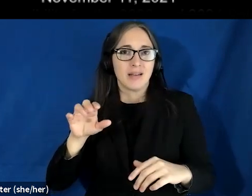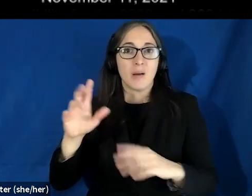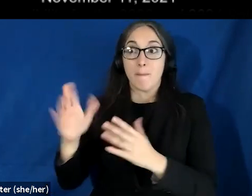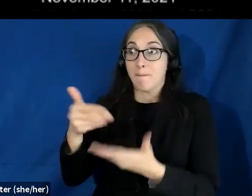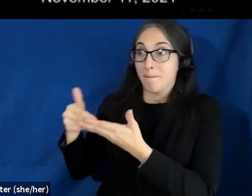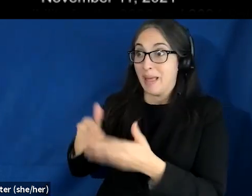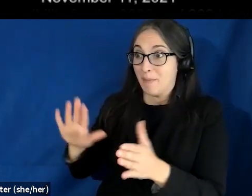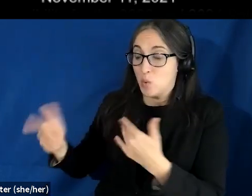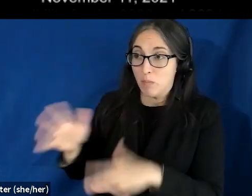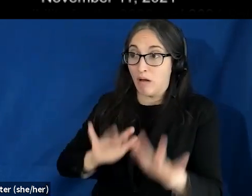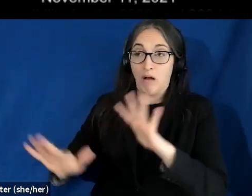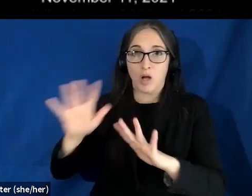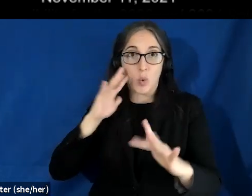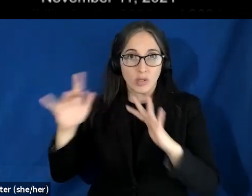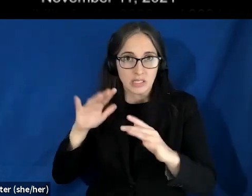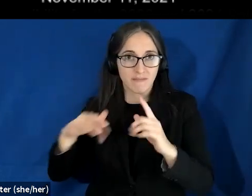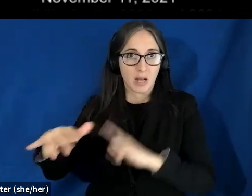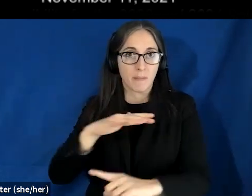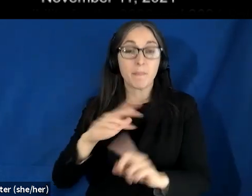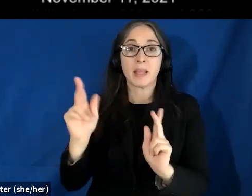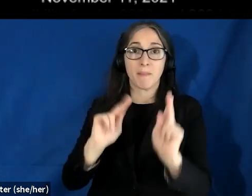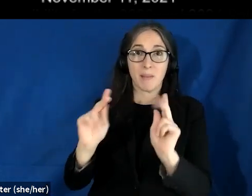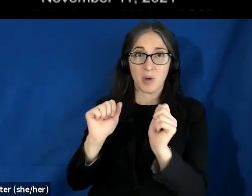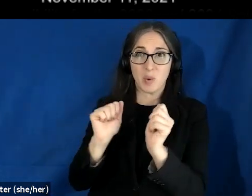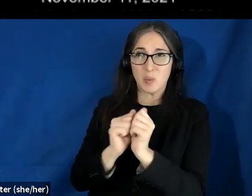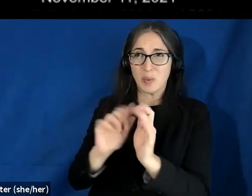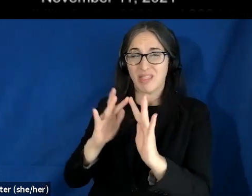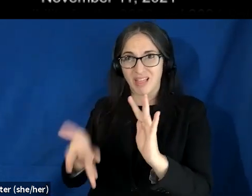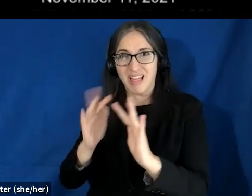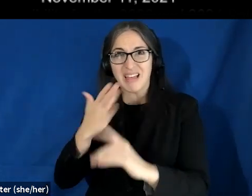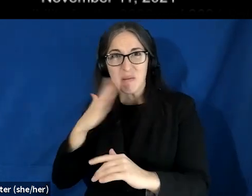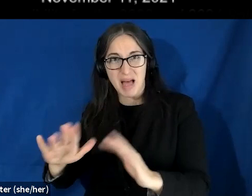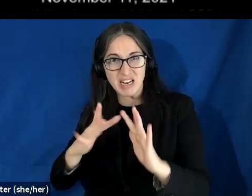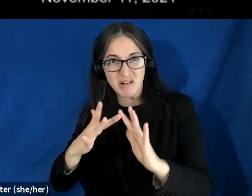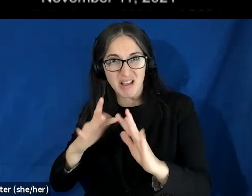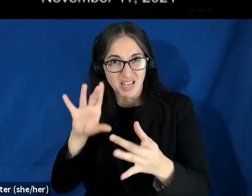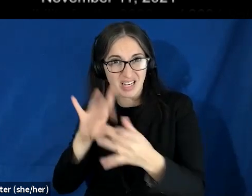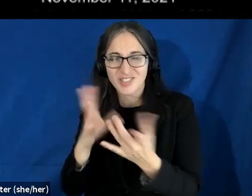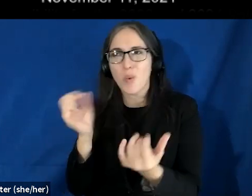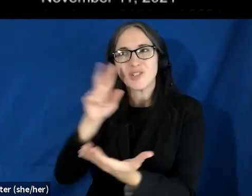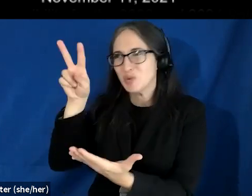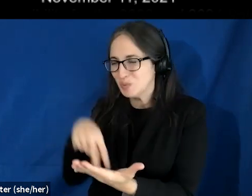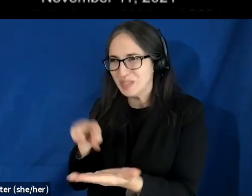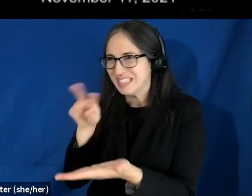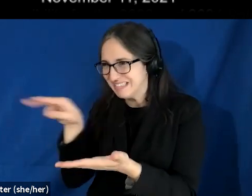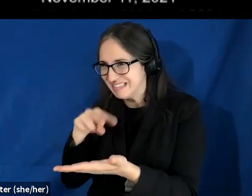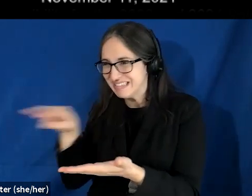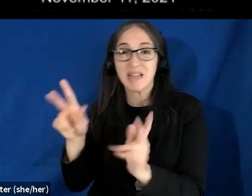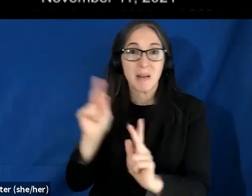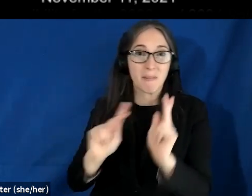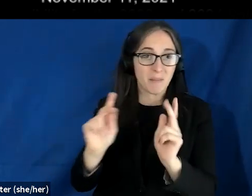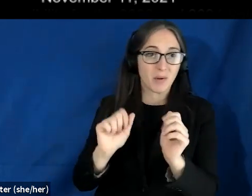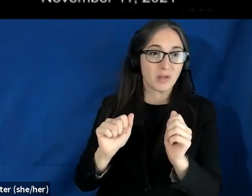read the text. People who want to know the spelling of words. That's pretty much all of us. And who need to find